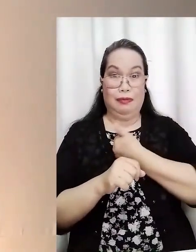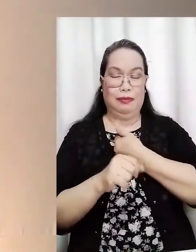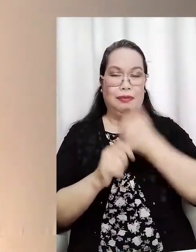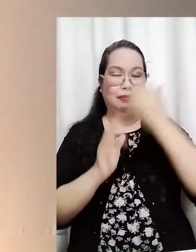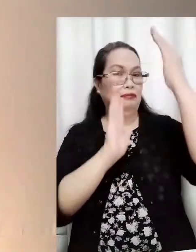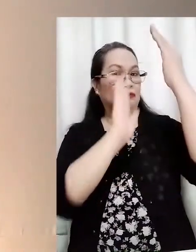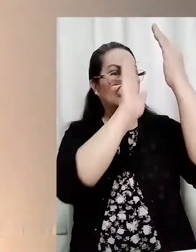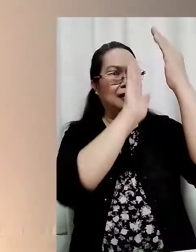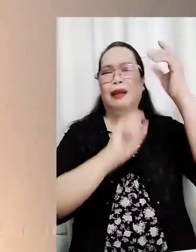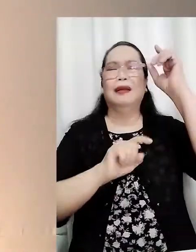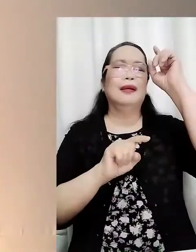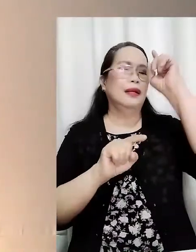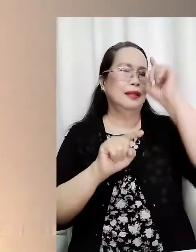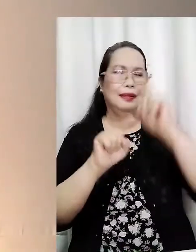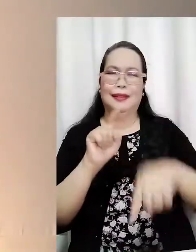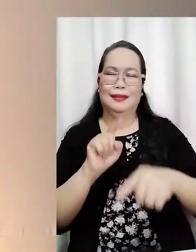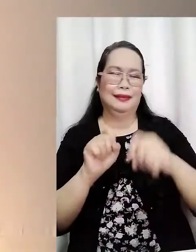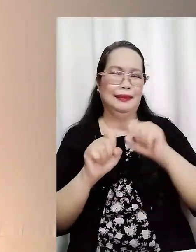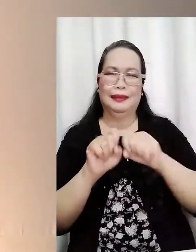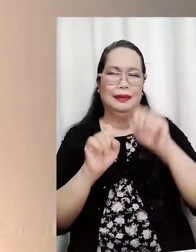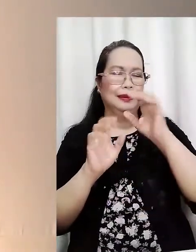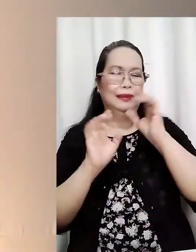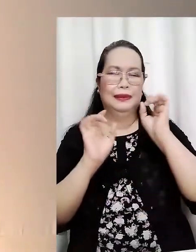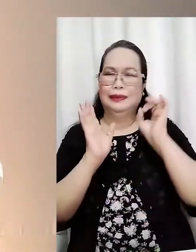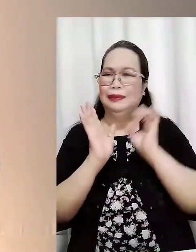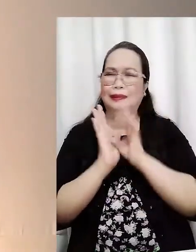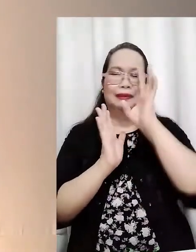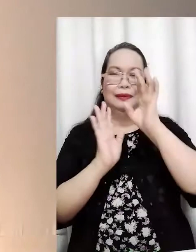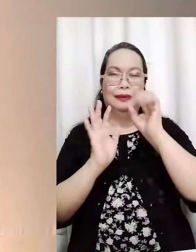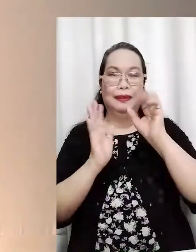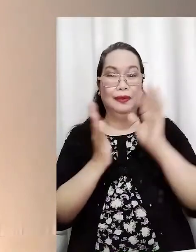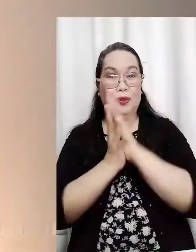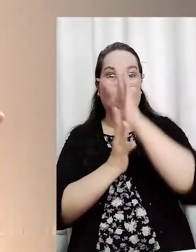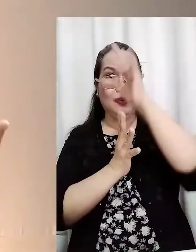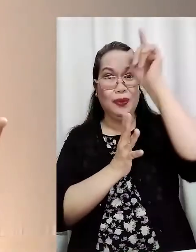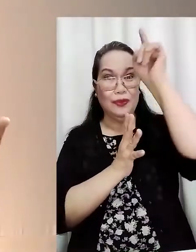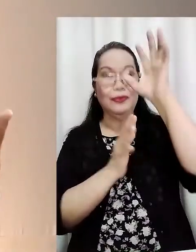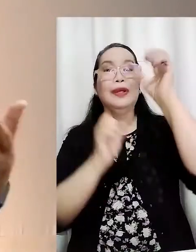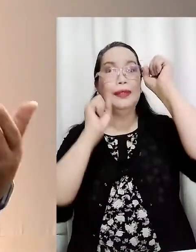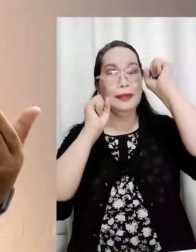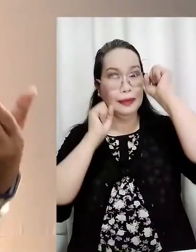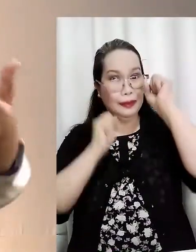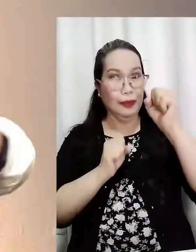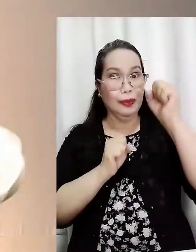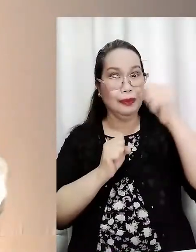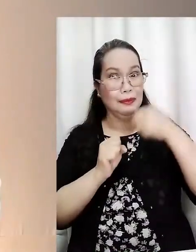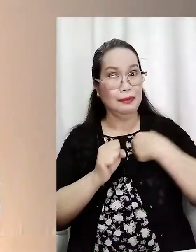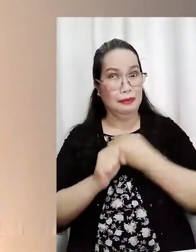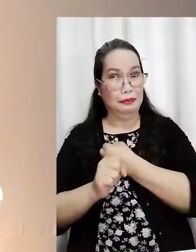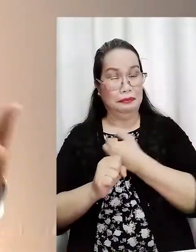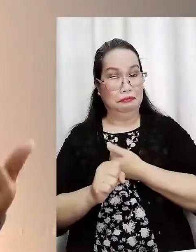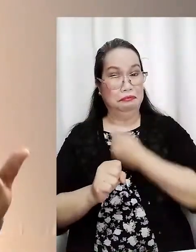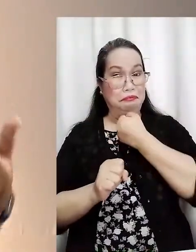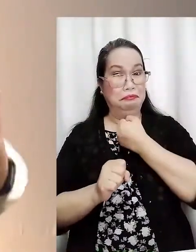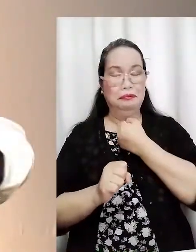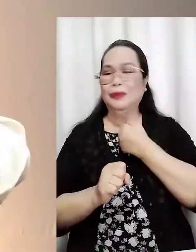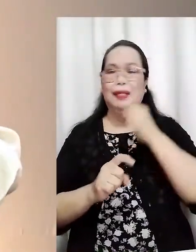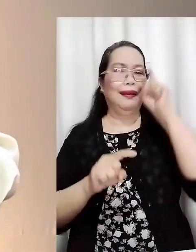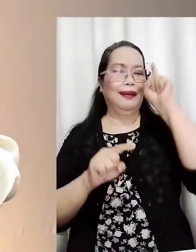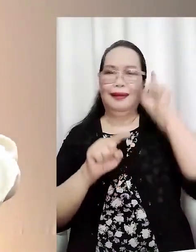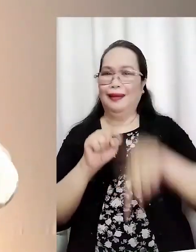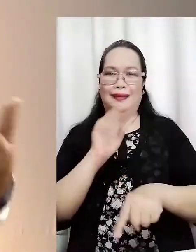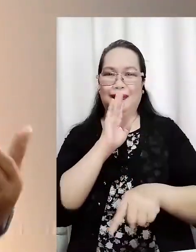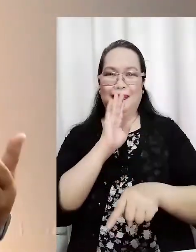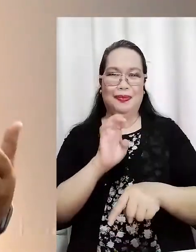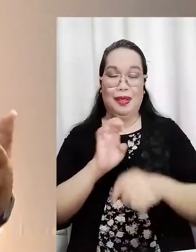is impossible to come to the presence of the glory of God by our own merit, by our own